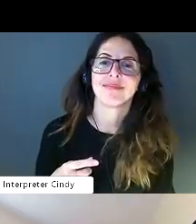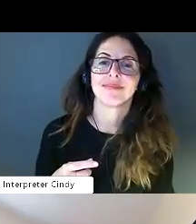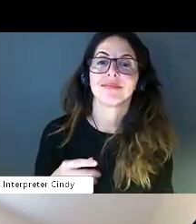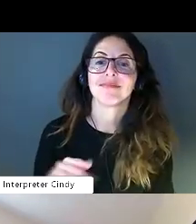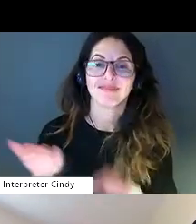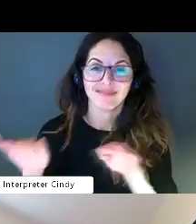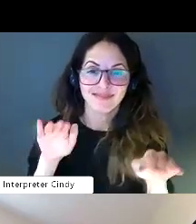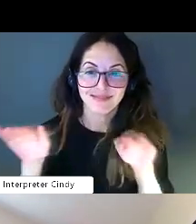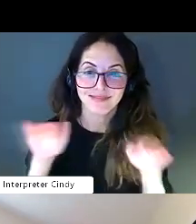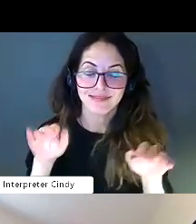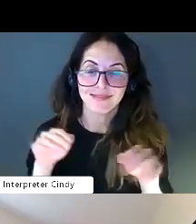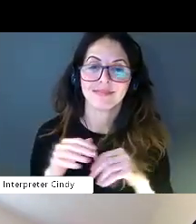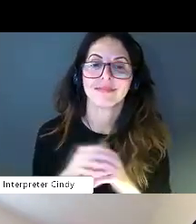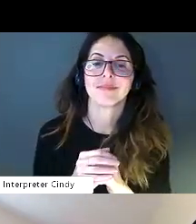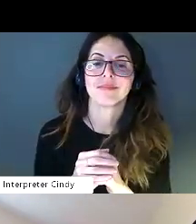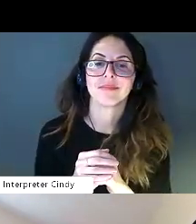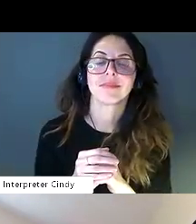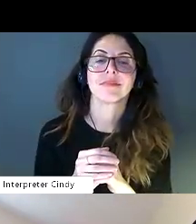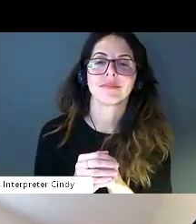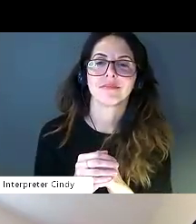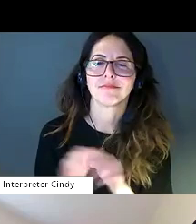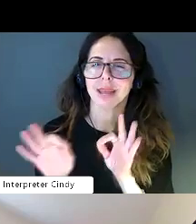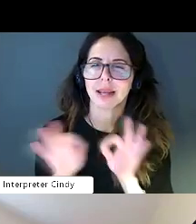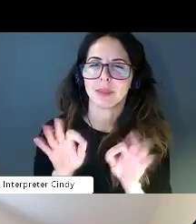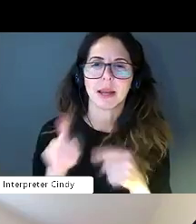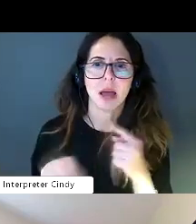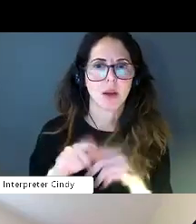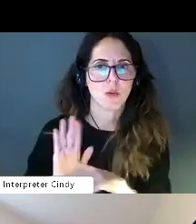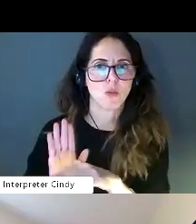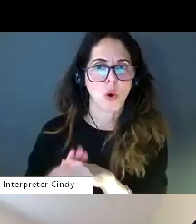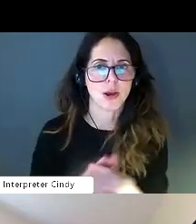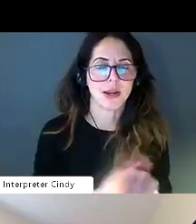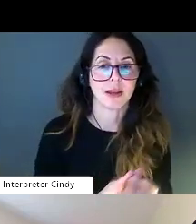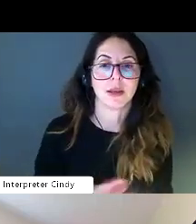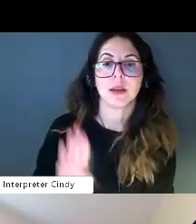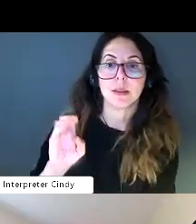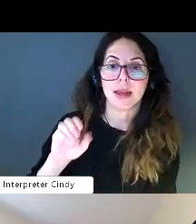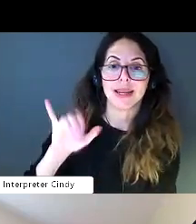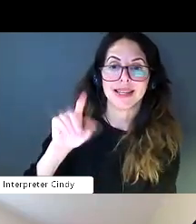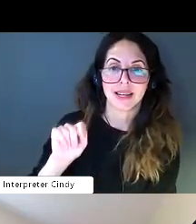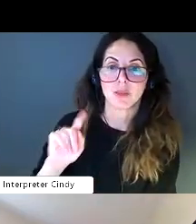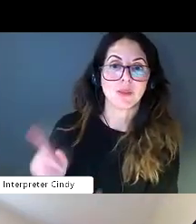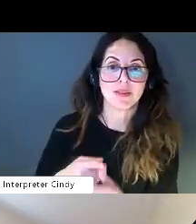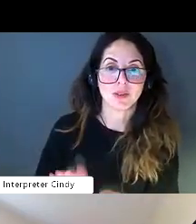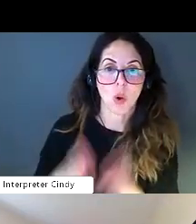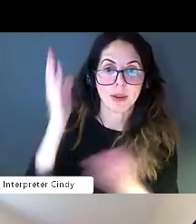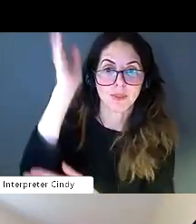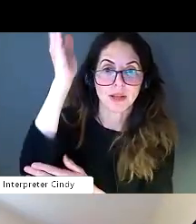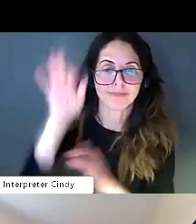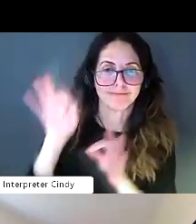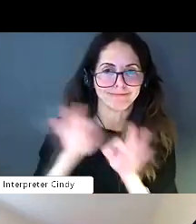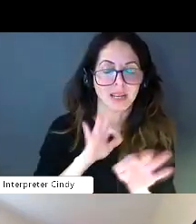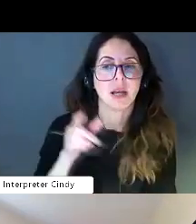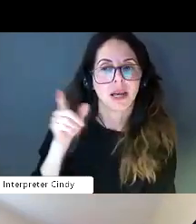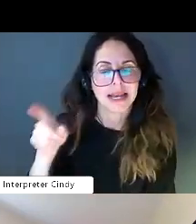another just information around warning, as Benedict talked about at the beginning of our session. So Amanda is going to